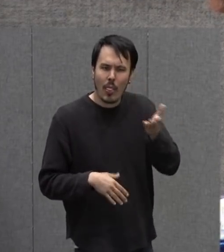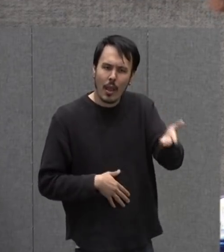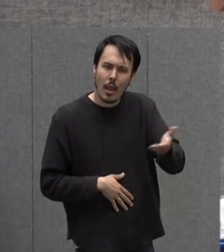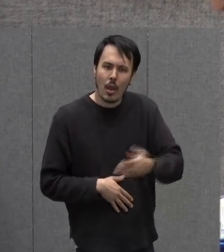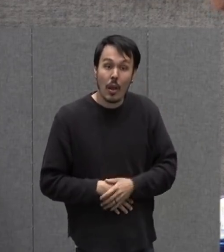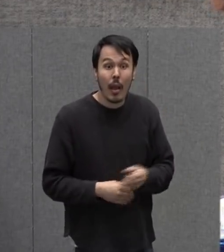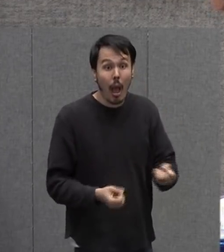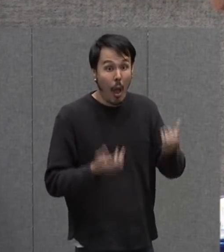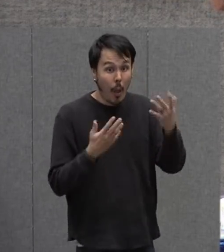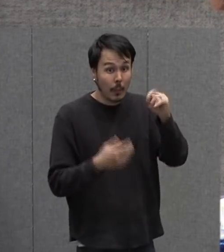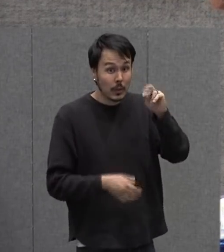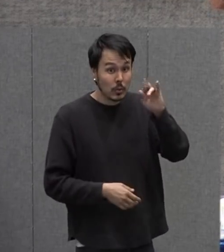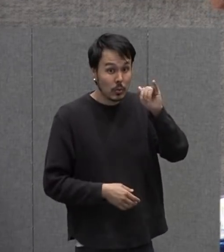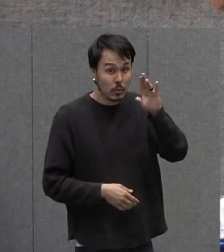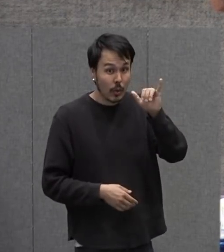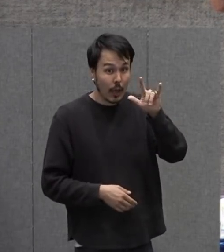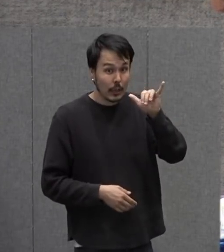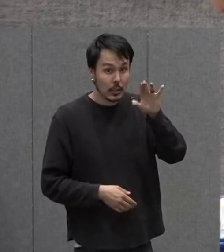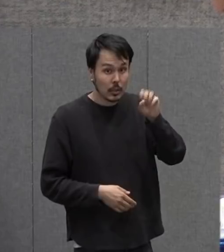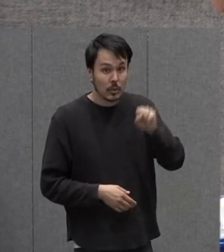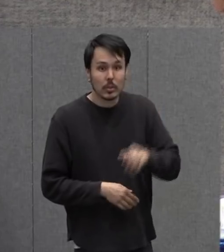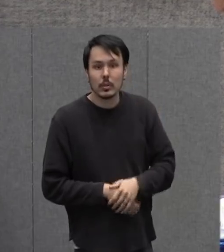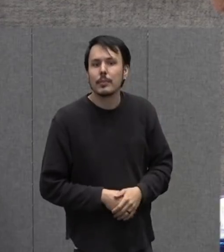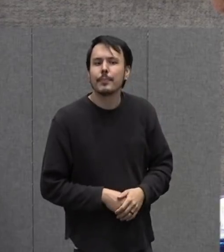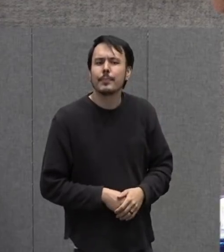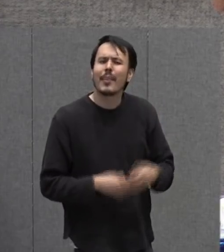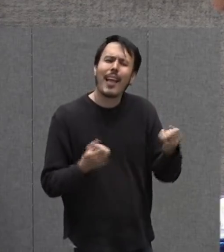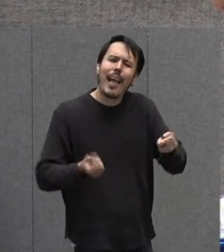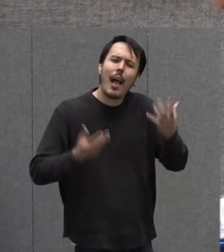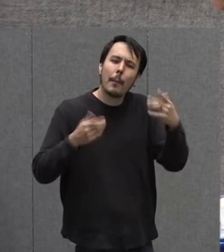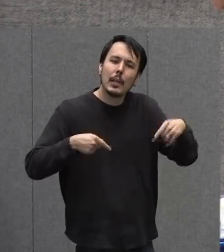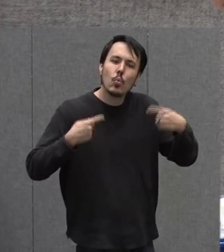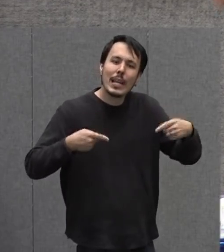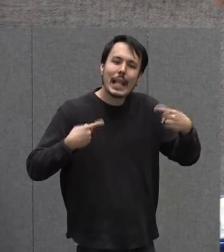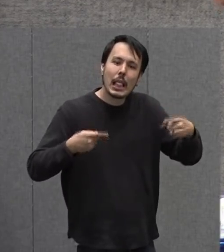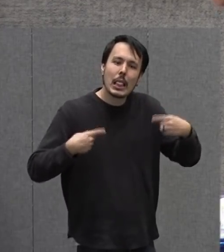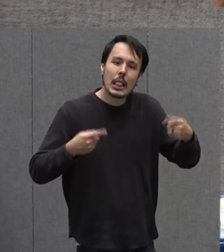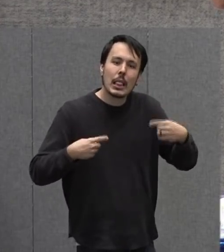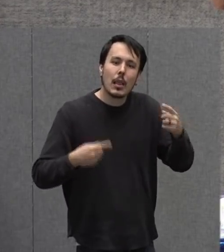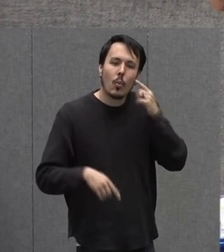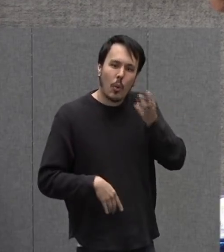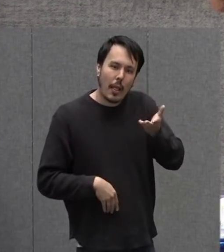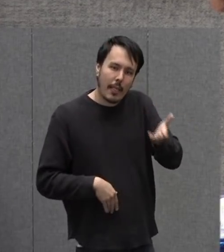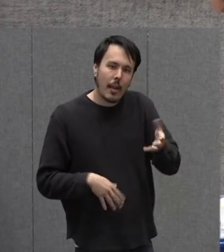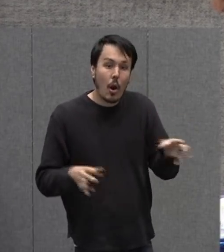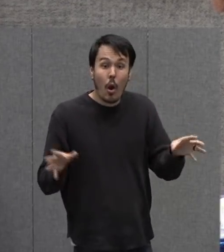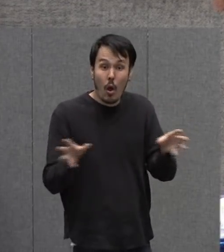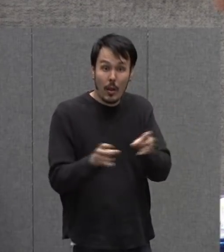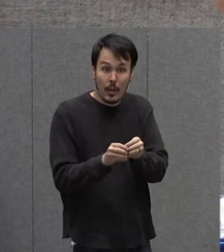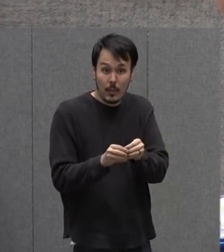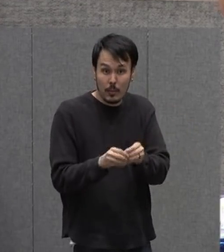How many tricycles were there? How many wheels were there in all?